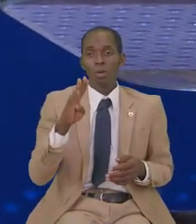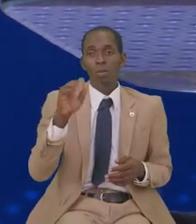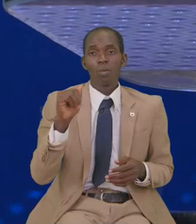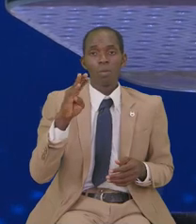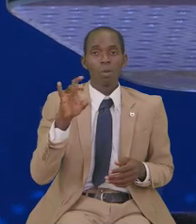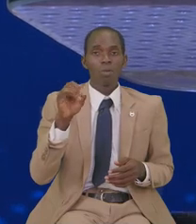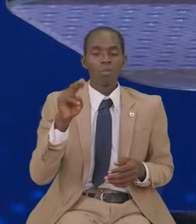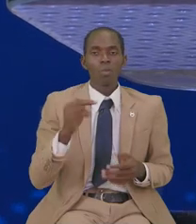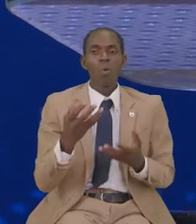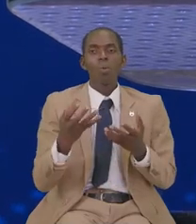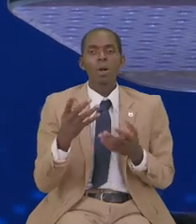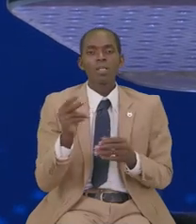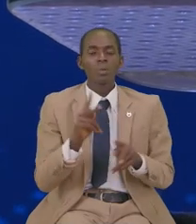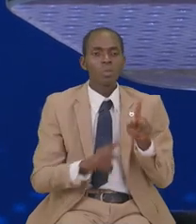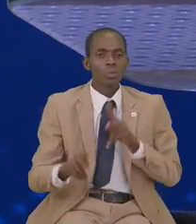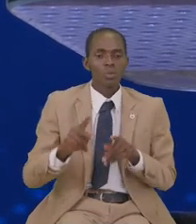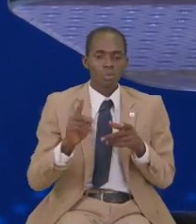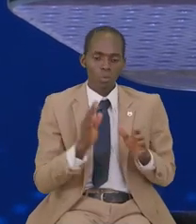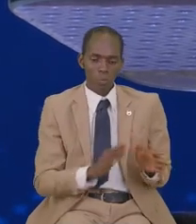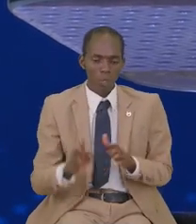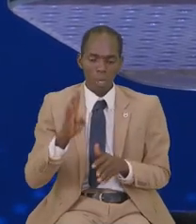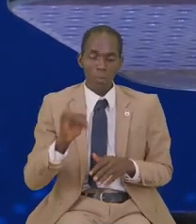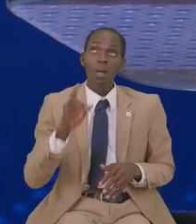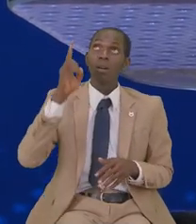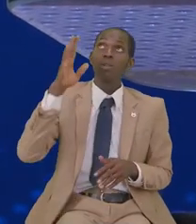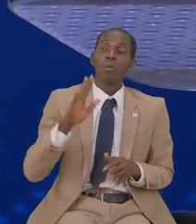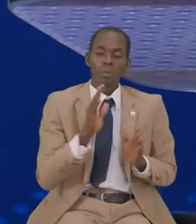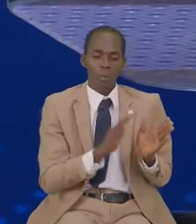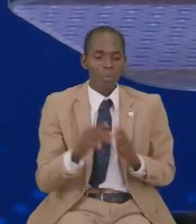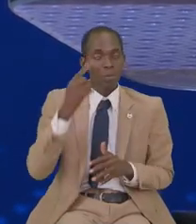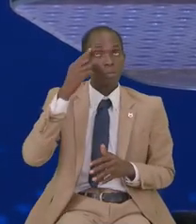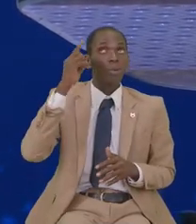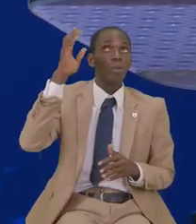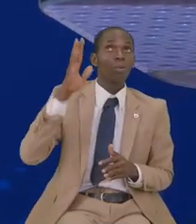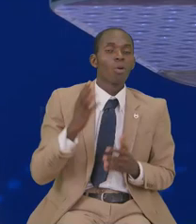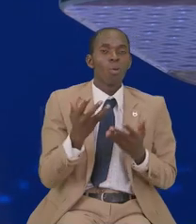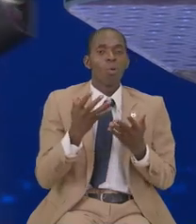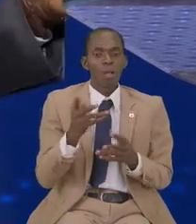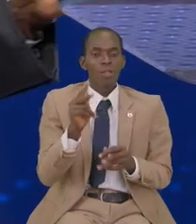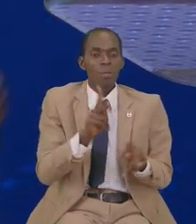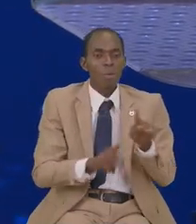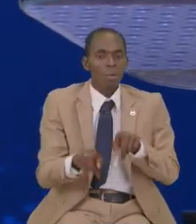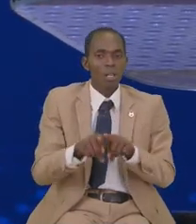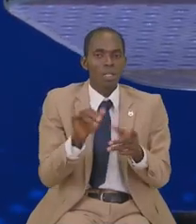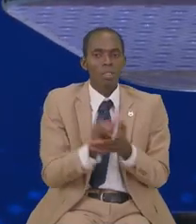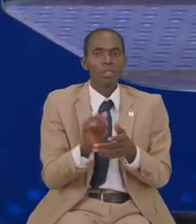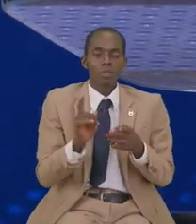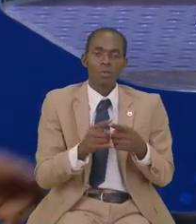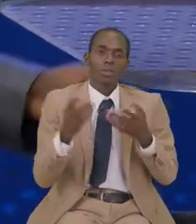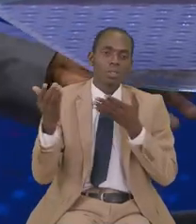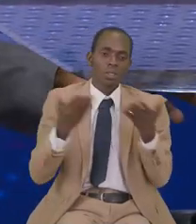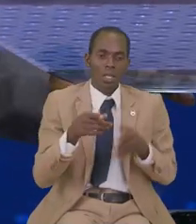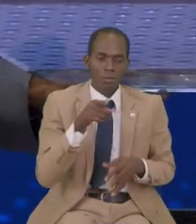wanted those people prepared by God and prepared for God. He wanted them to serve him rather than serving